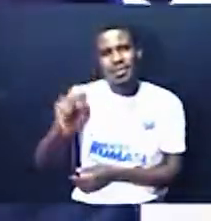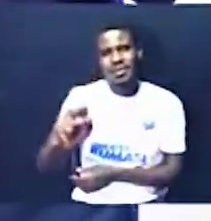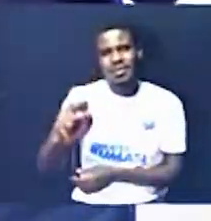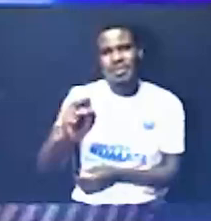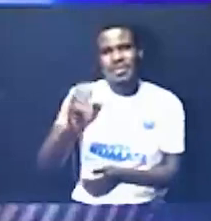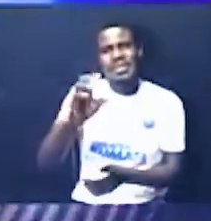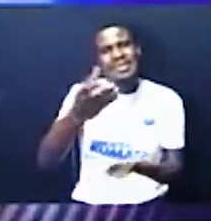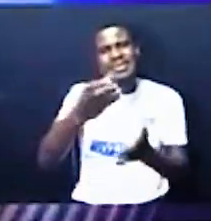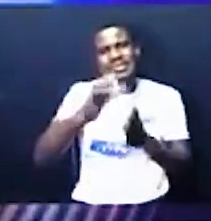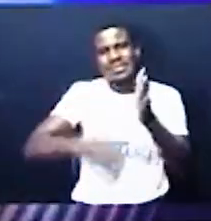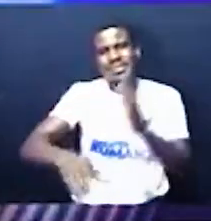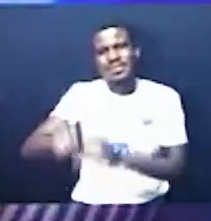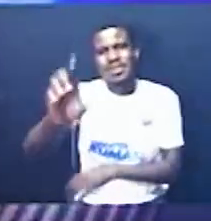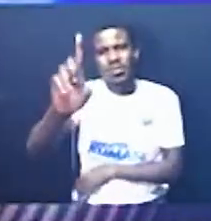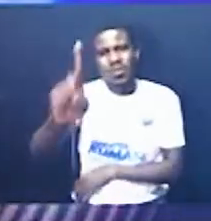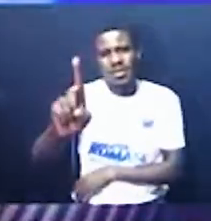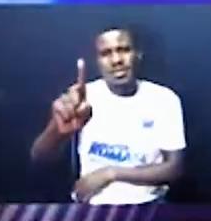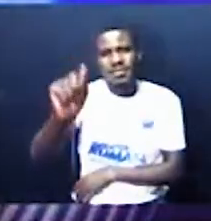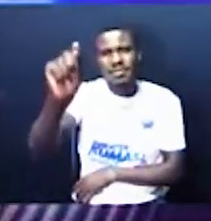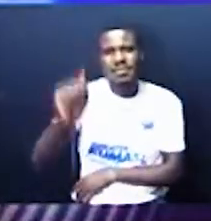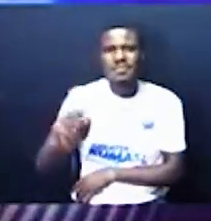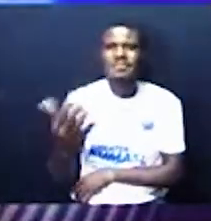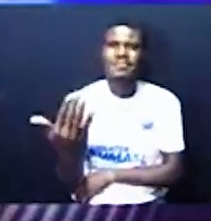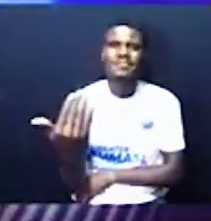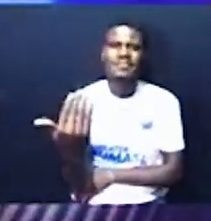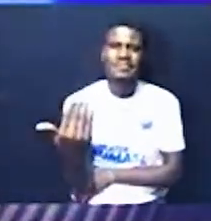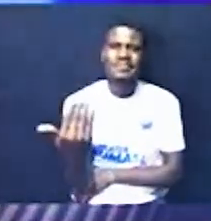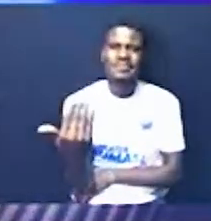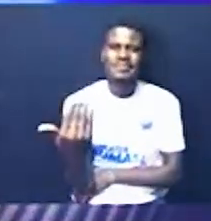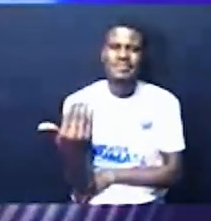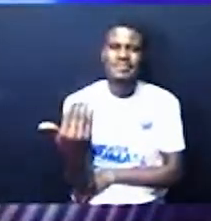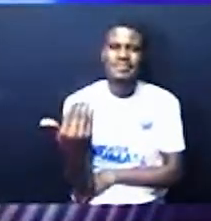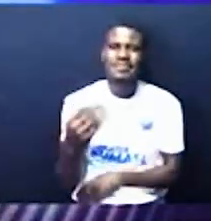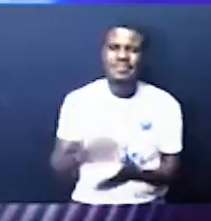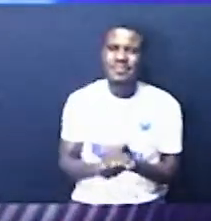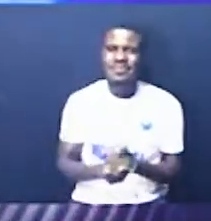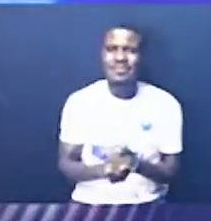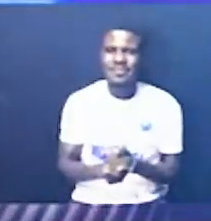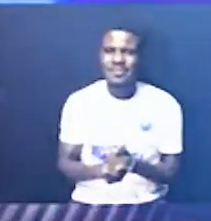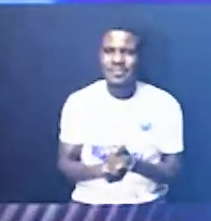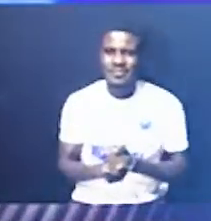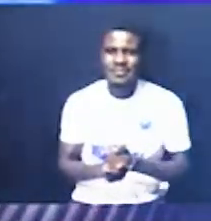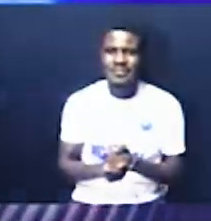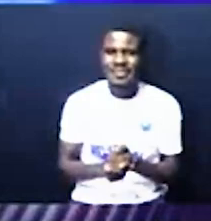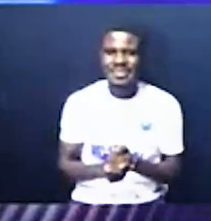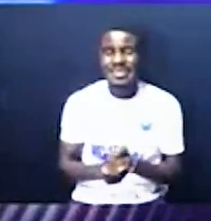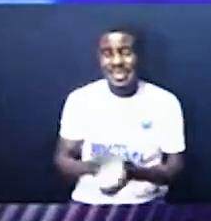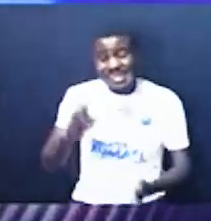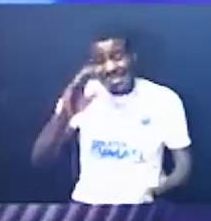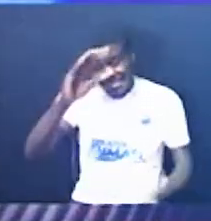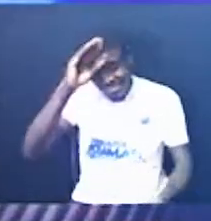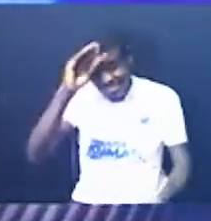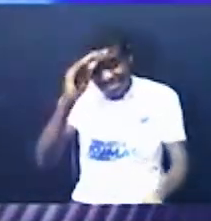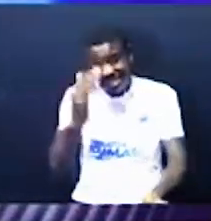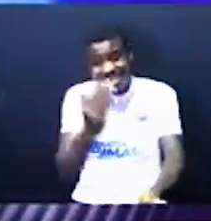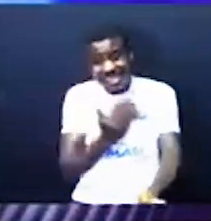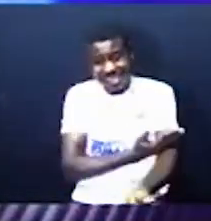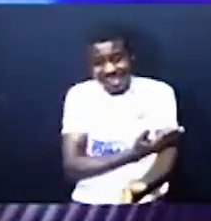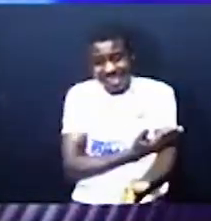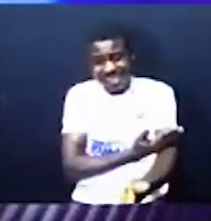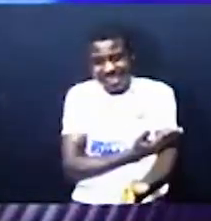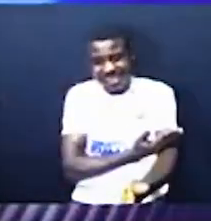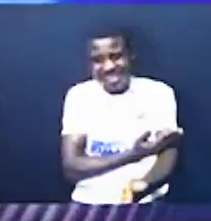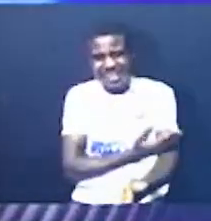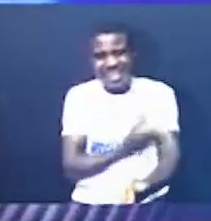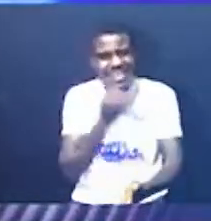15. Colossians 1:15. The Son, the capital S Son, is the